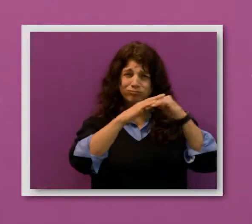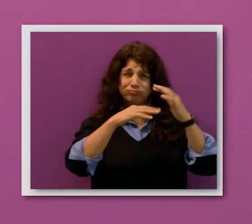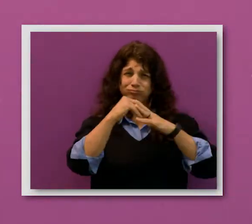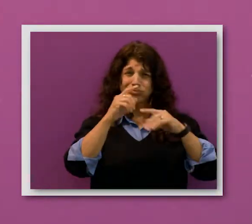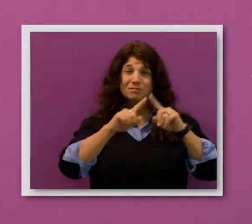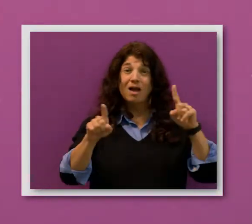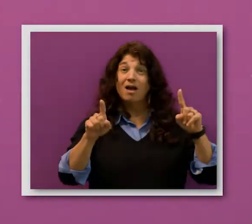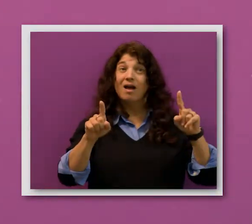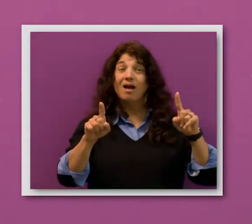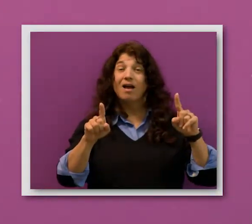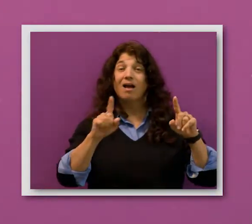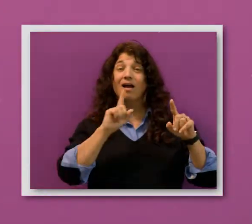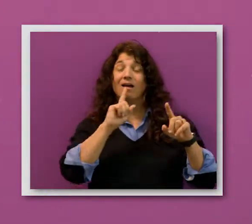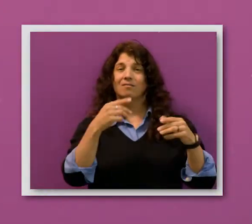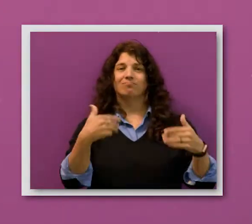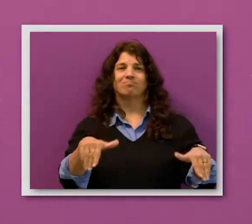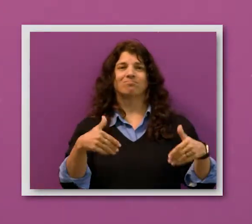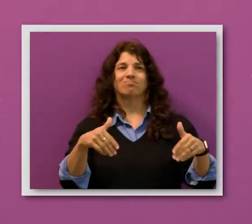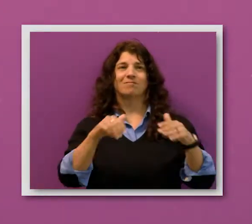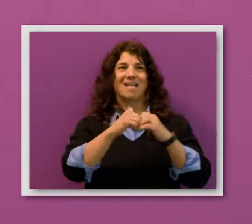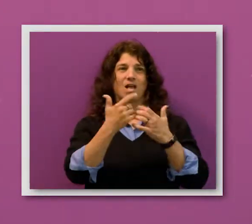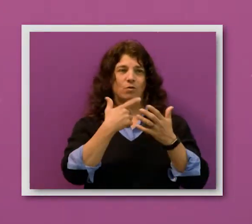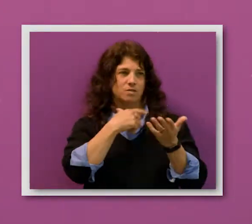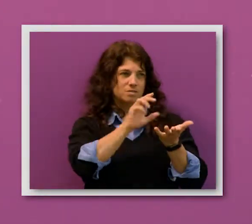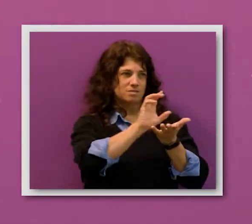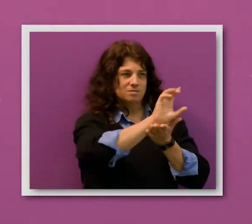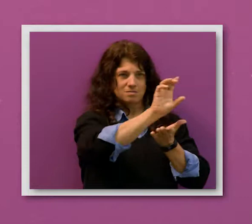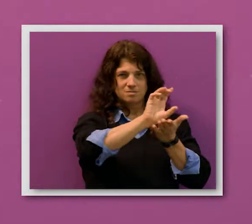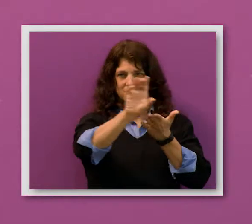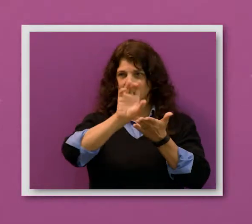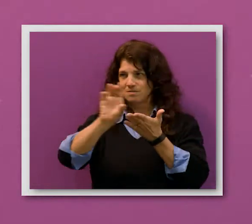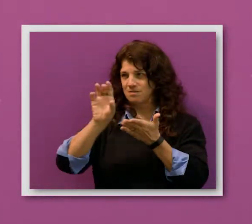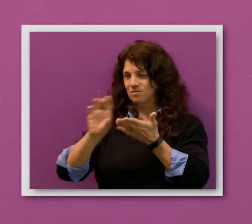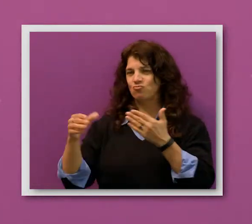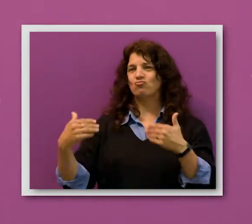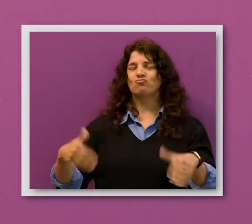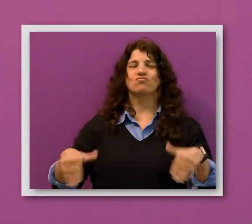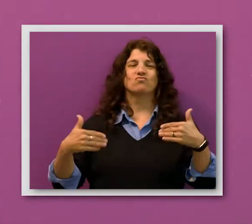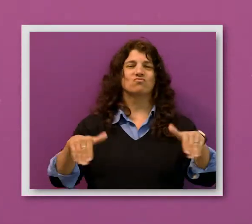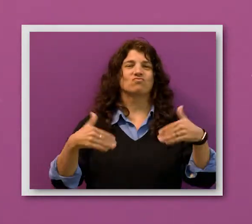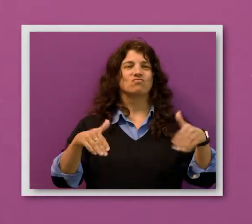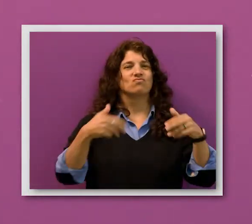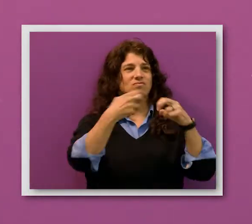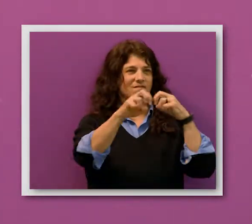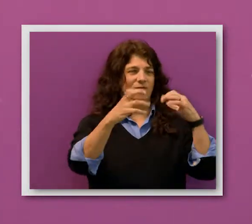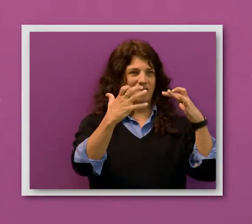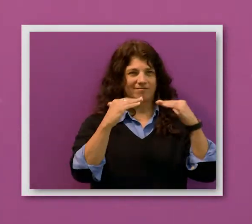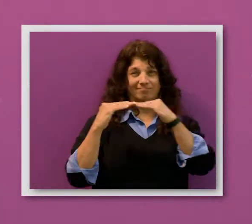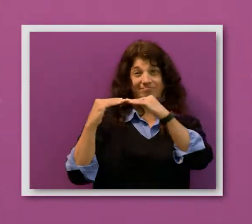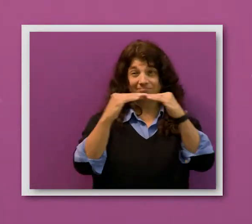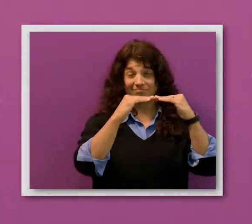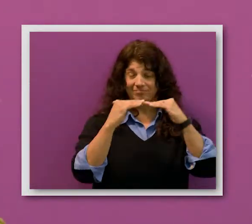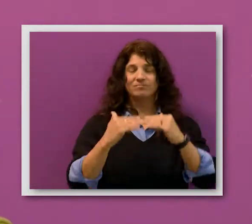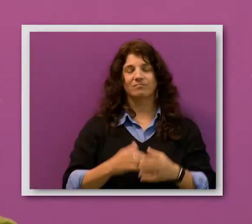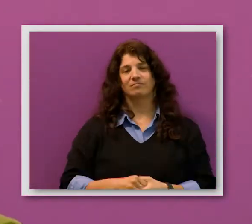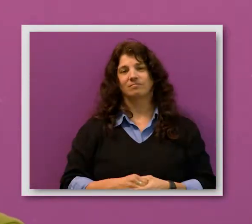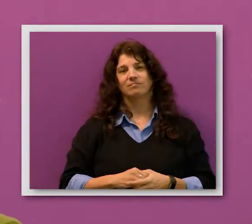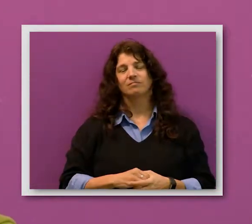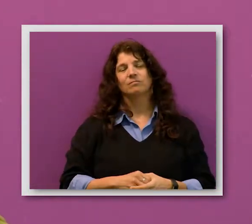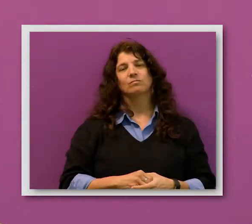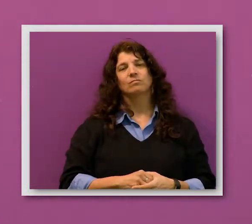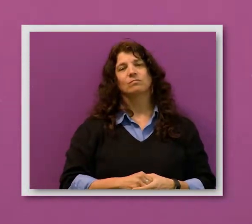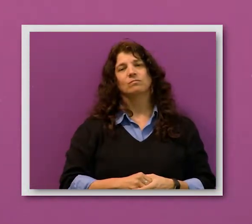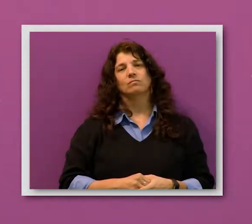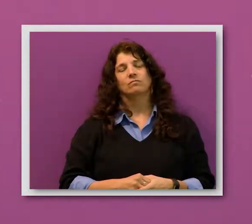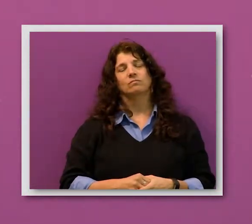is, how do we spread that prosperity to more people in our city? And many mayors across this